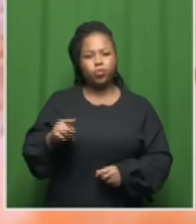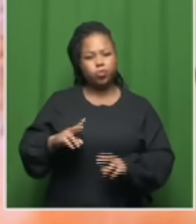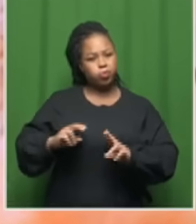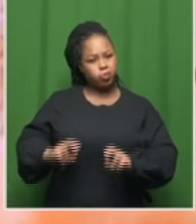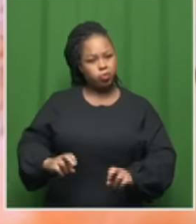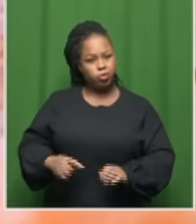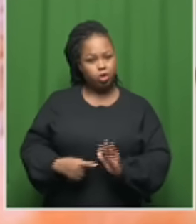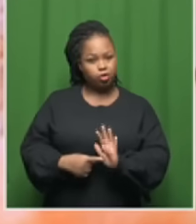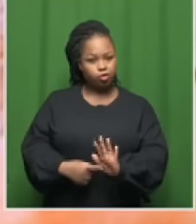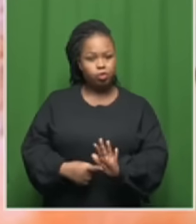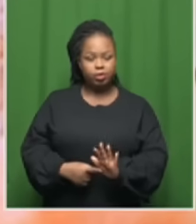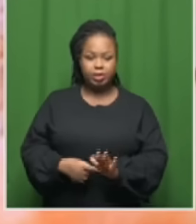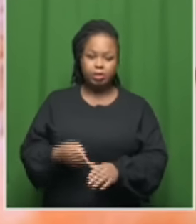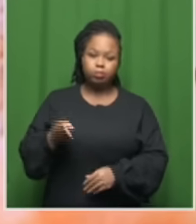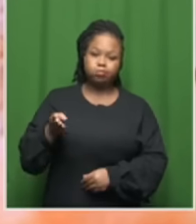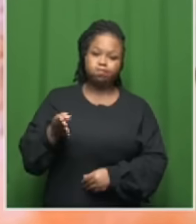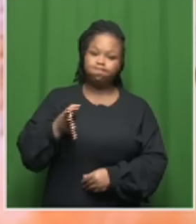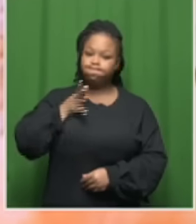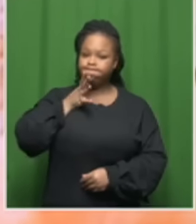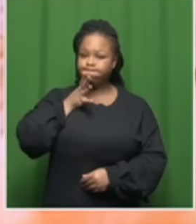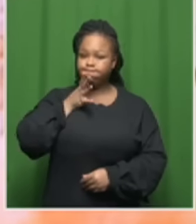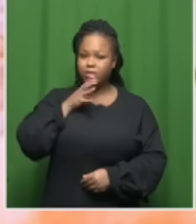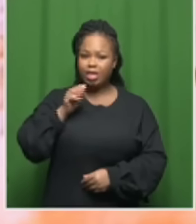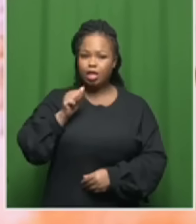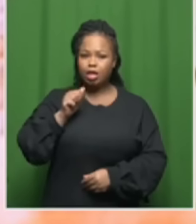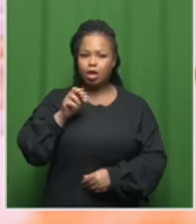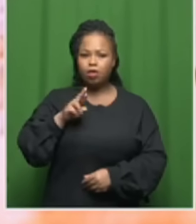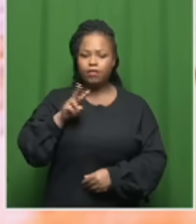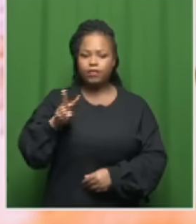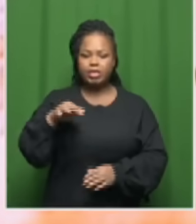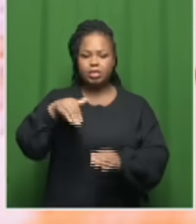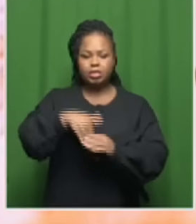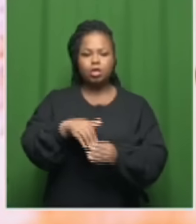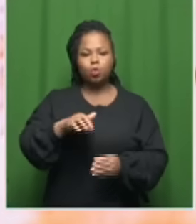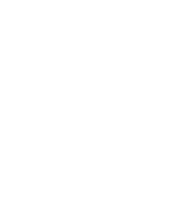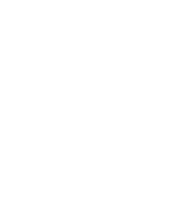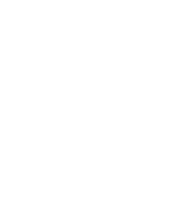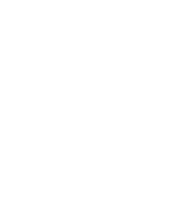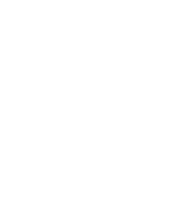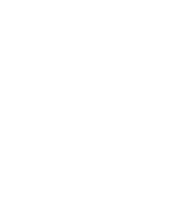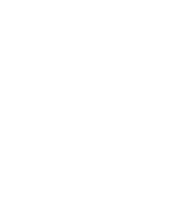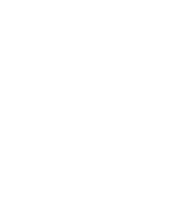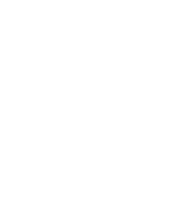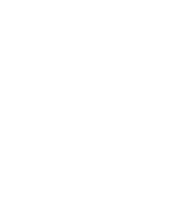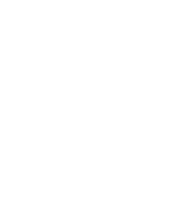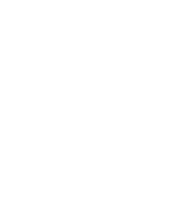that revealed significant concentrations of ARVs in water sources.